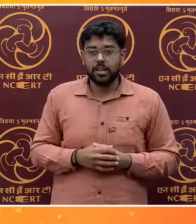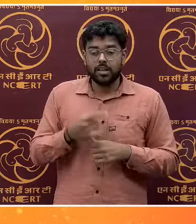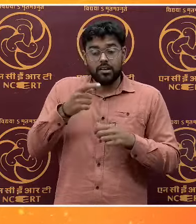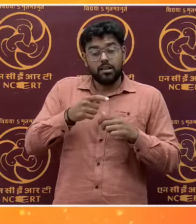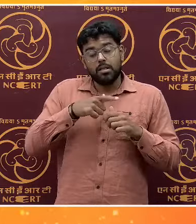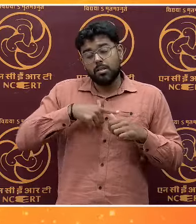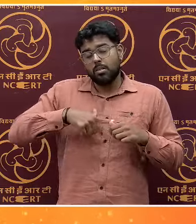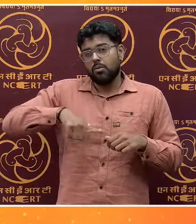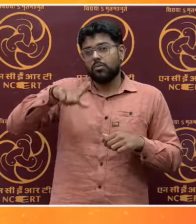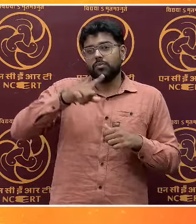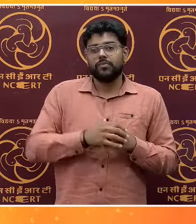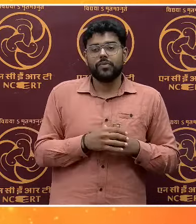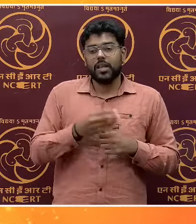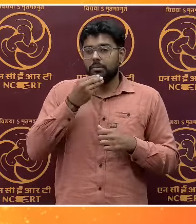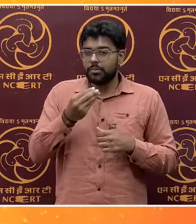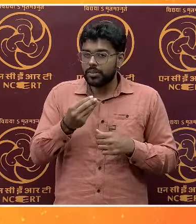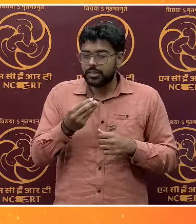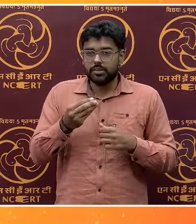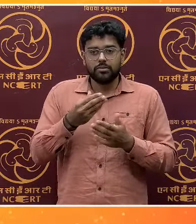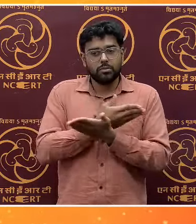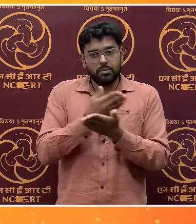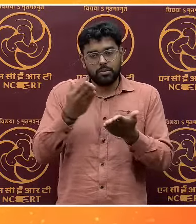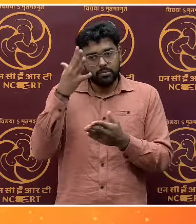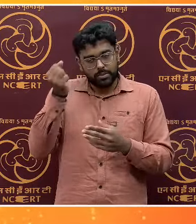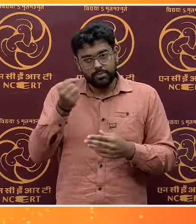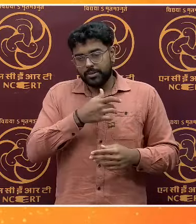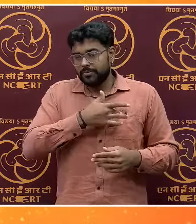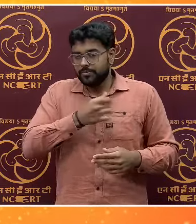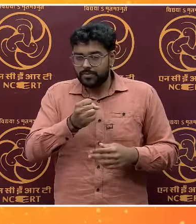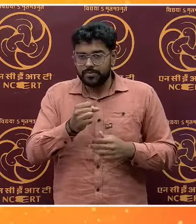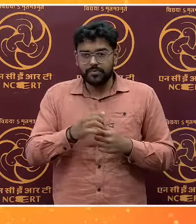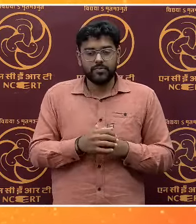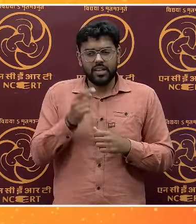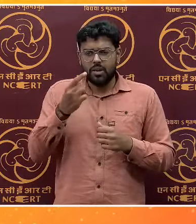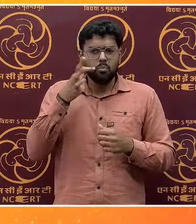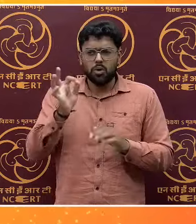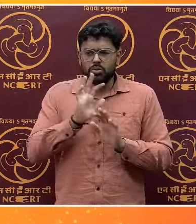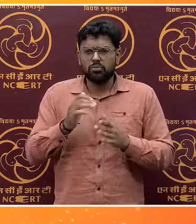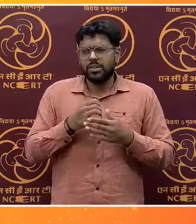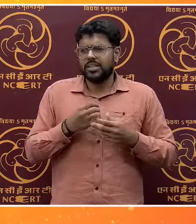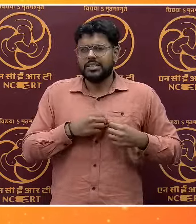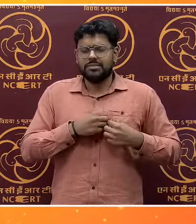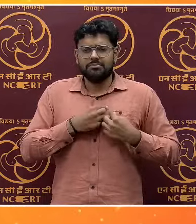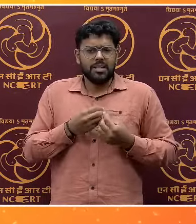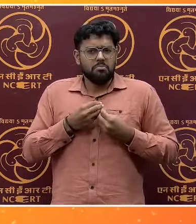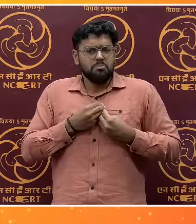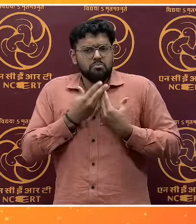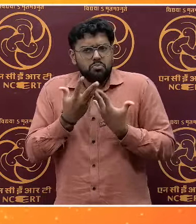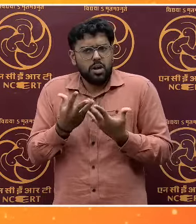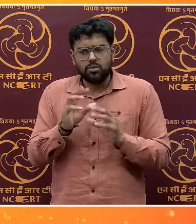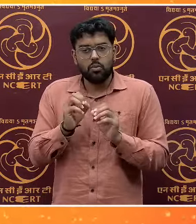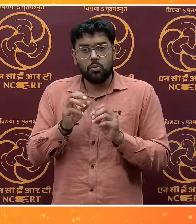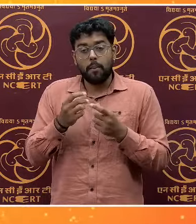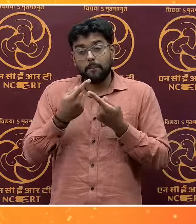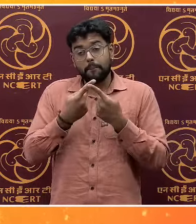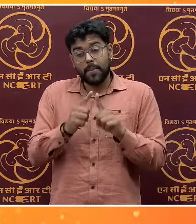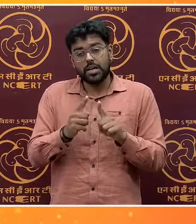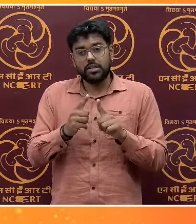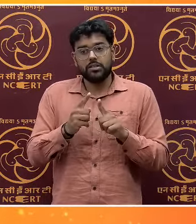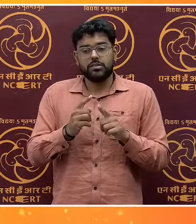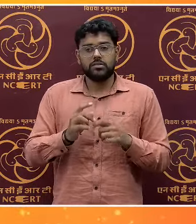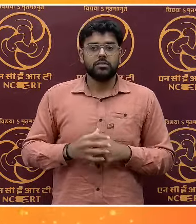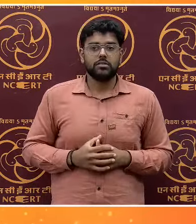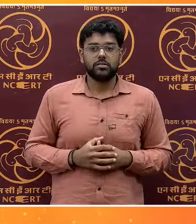you're good and kind and compassionate. It's not important just to show sympathy, but you need to be an empath. empath. Yeah, Yeah.